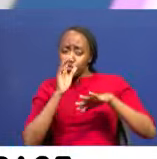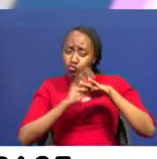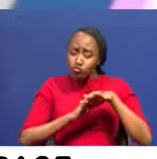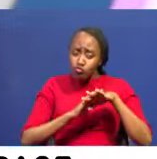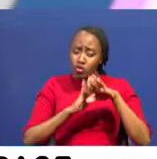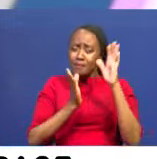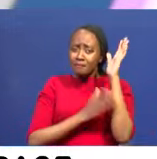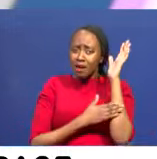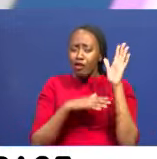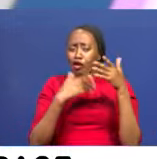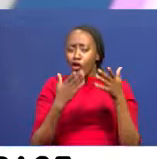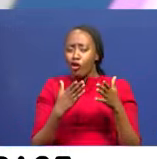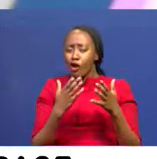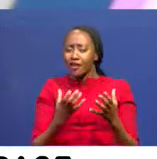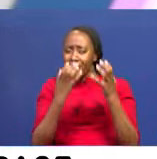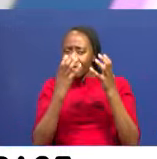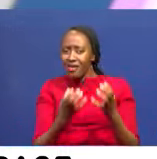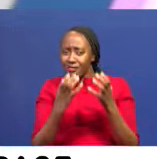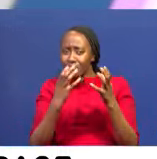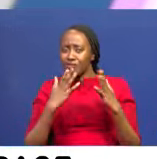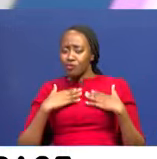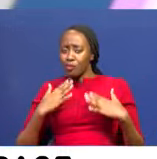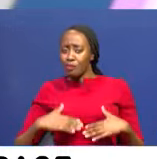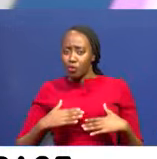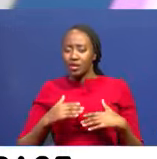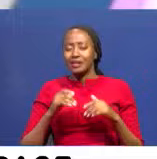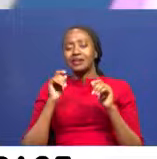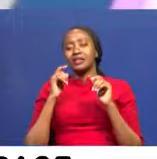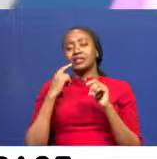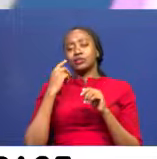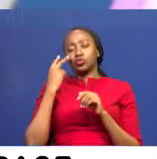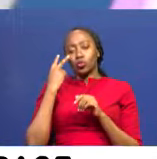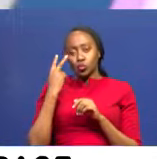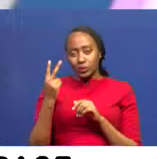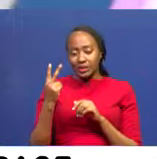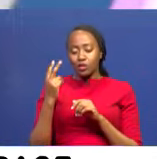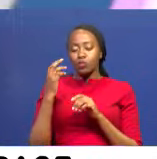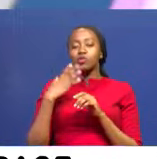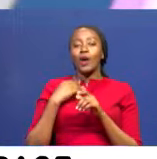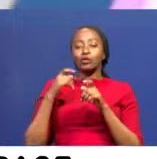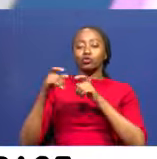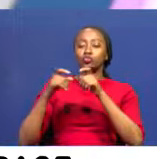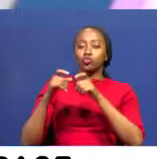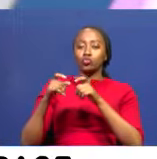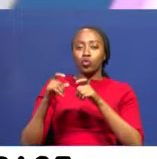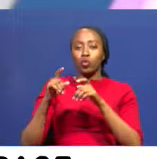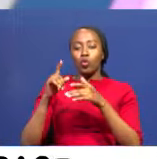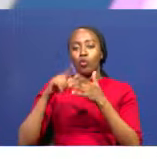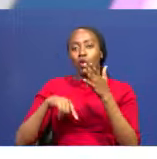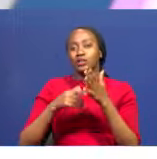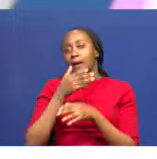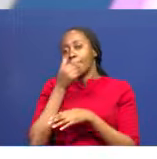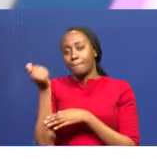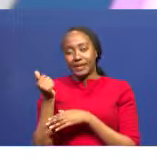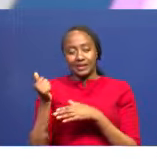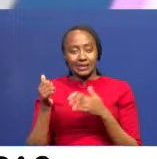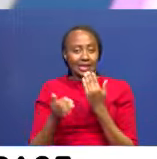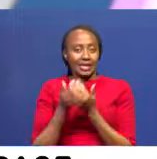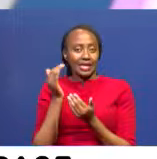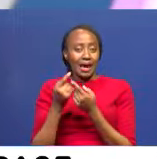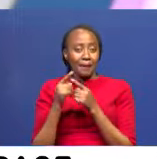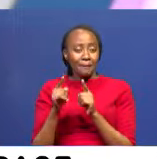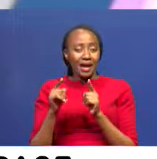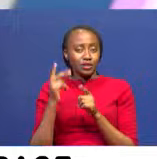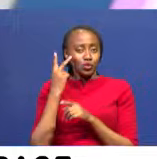we are discussing together to make sure that this patient is getting the best out of this care. Because what we are discovering is that the numbers are going up. In terms